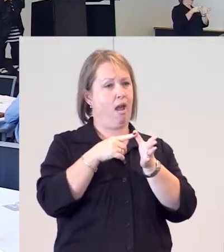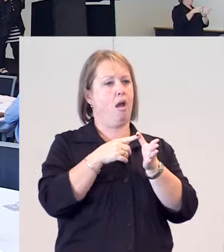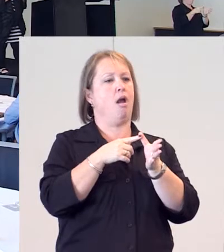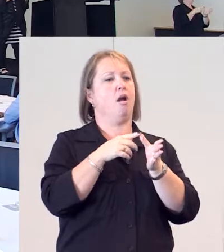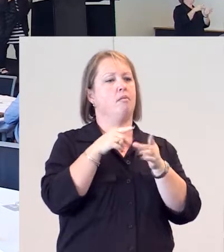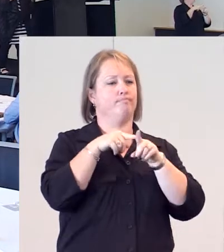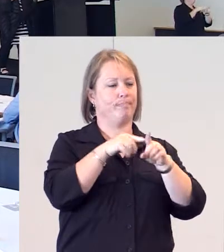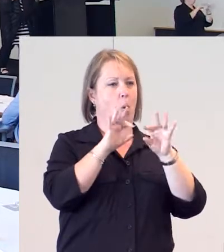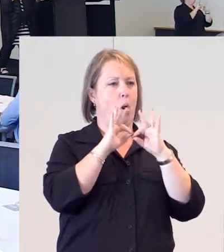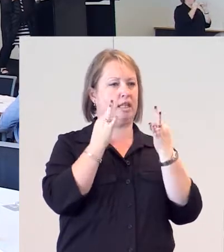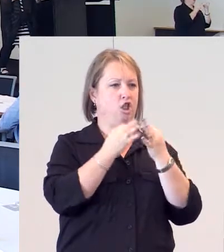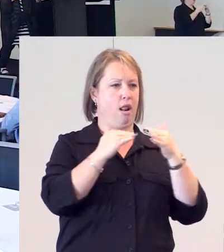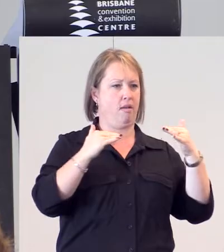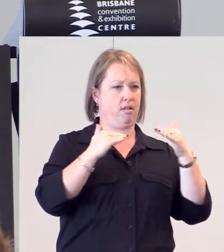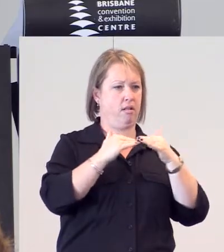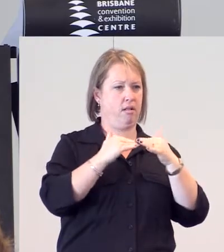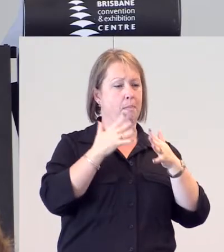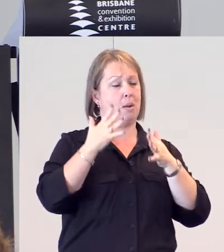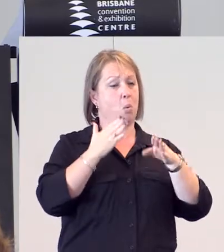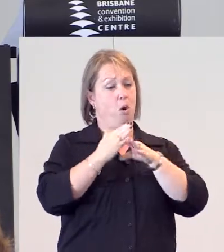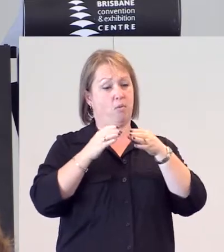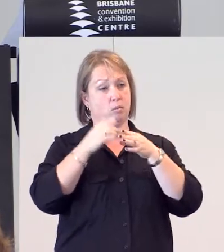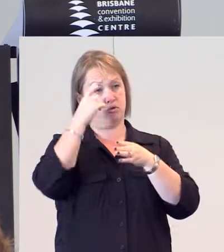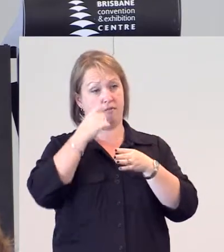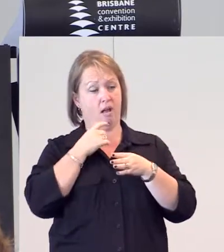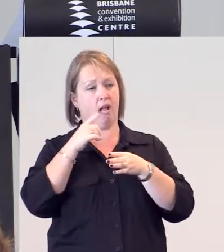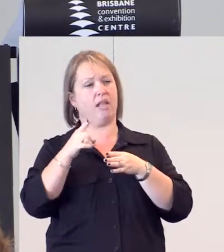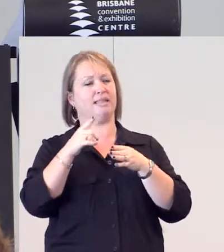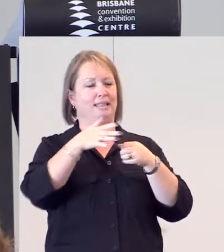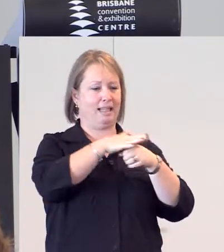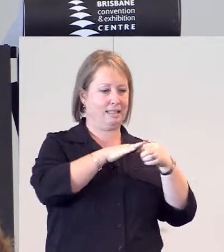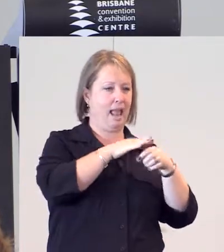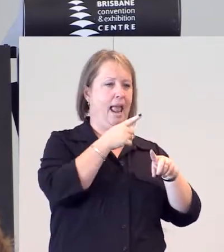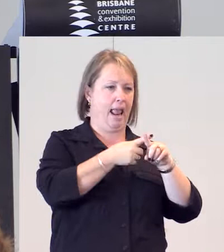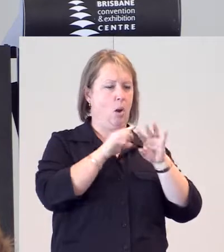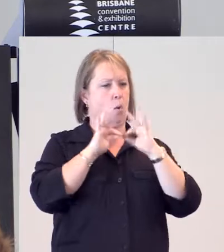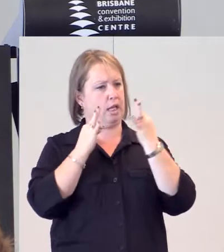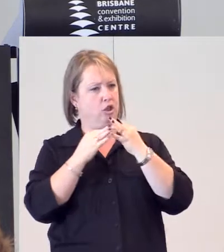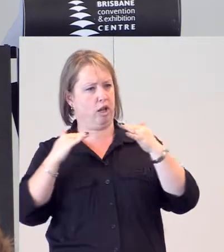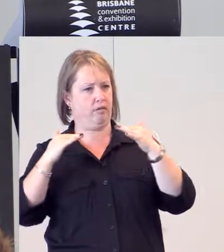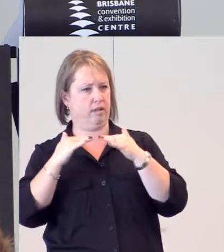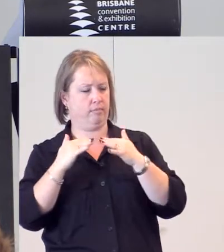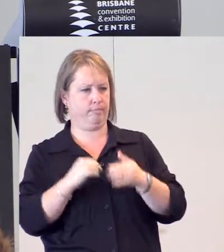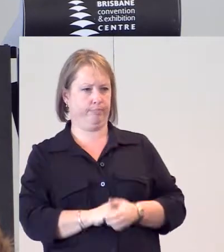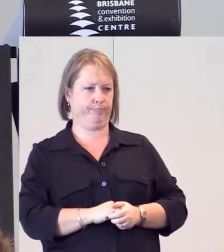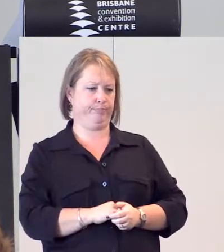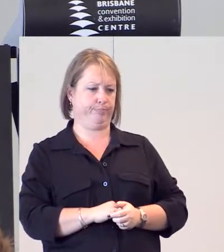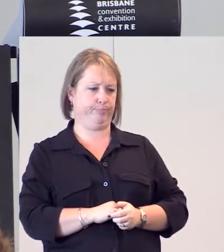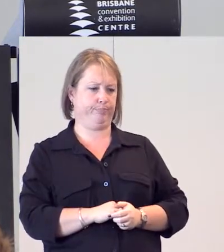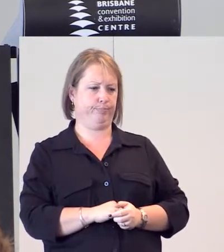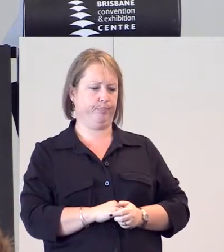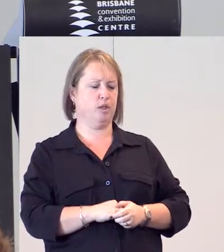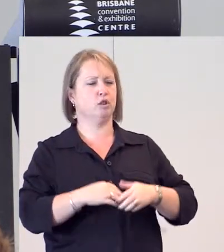this workforce profile works both at sector and organisational level. So what we wanted to ask